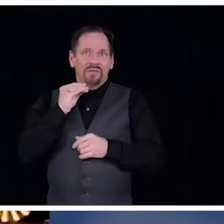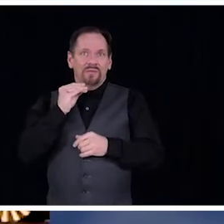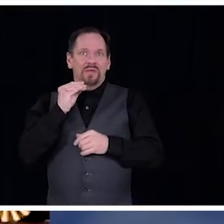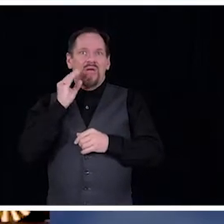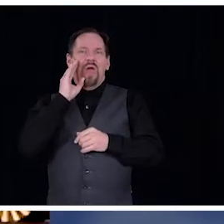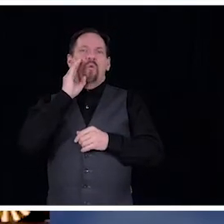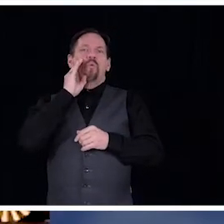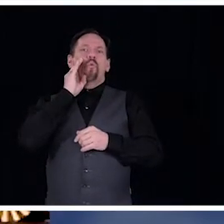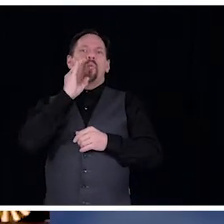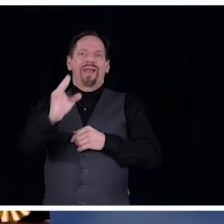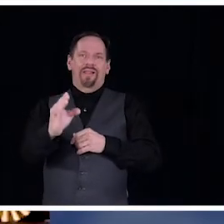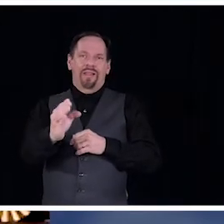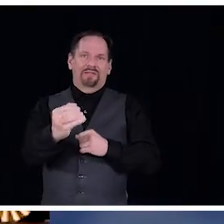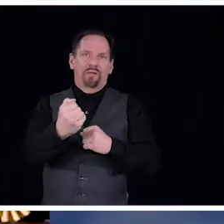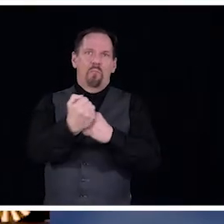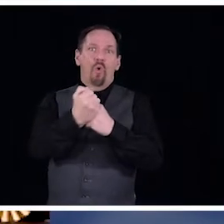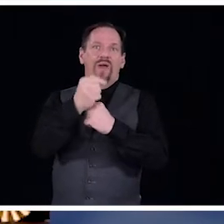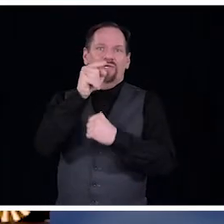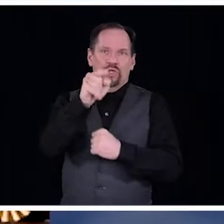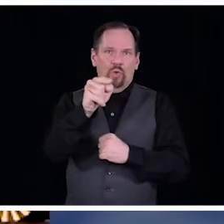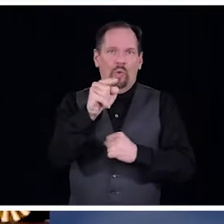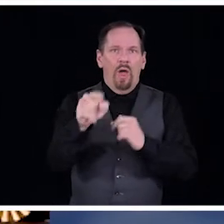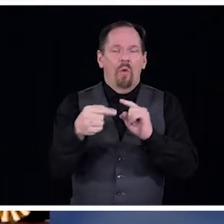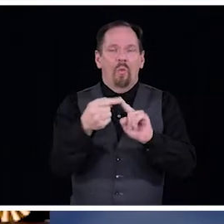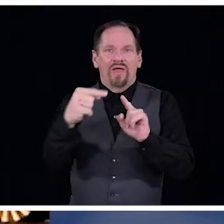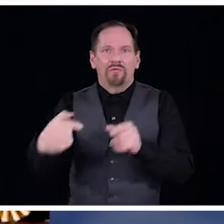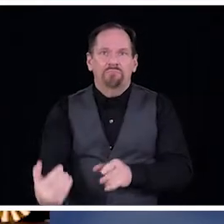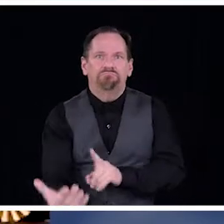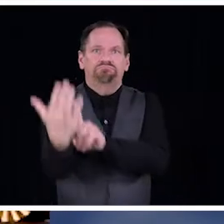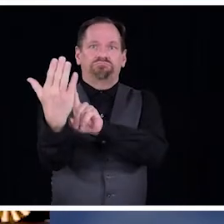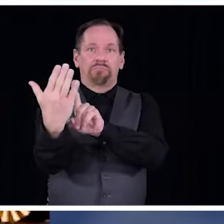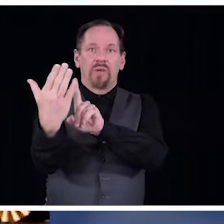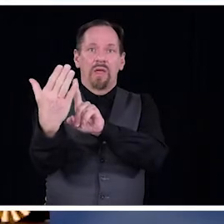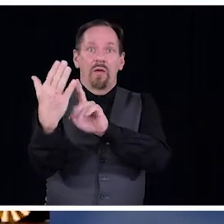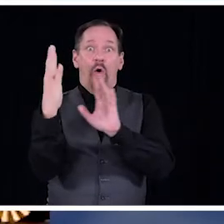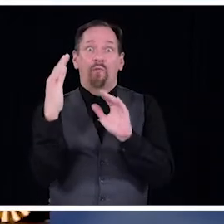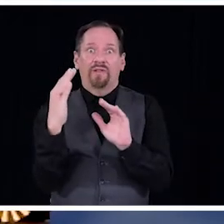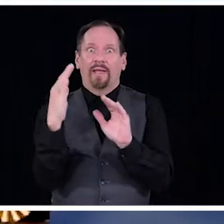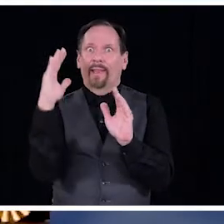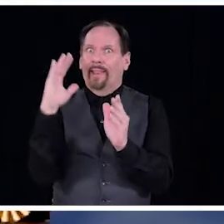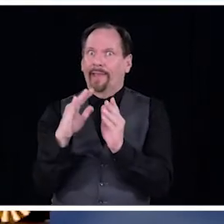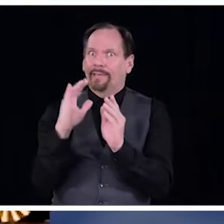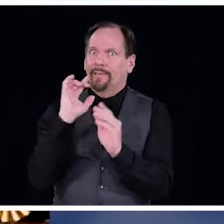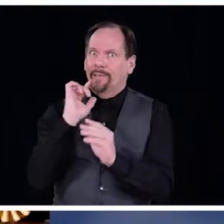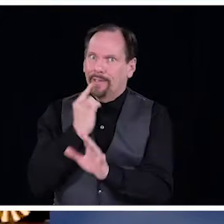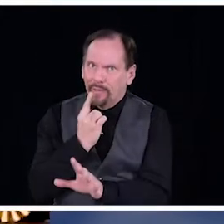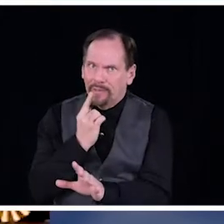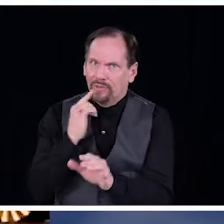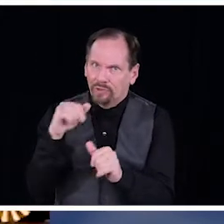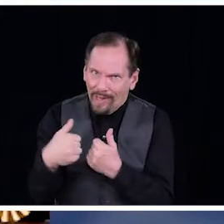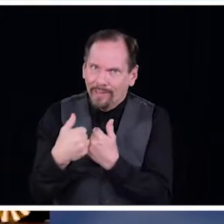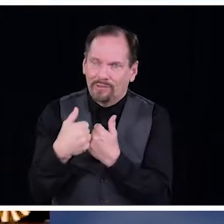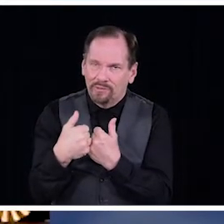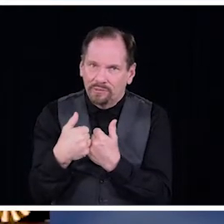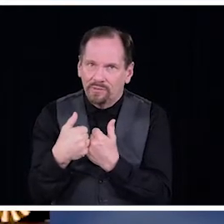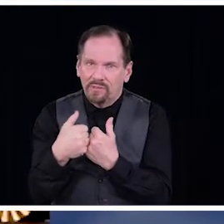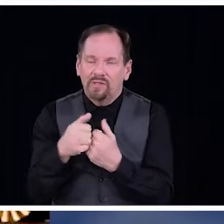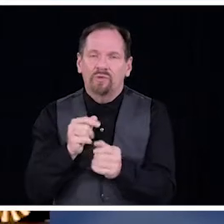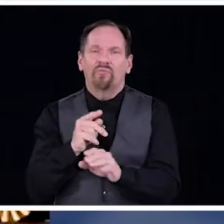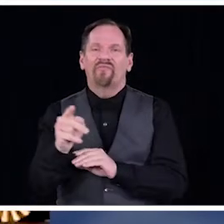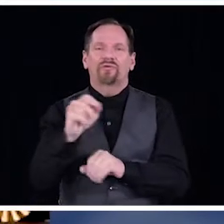stand you in good stead as you face other challenges, hopefully far less extraordinary, as you move through your professional